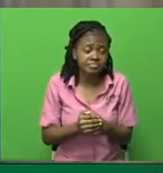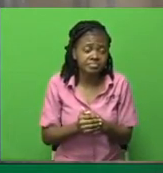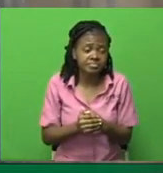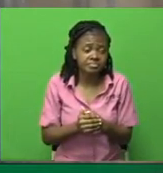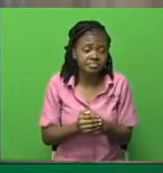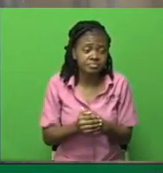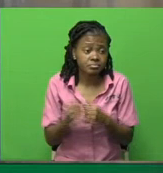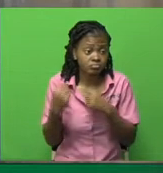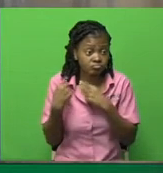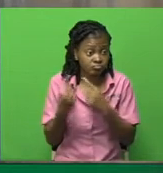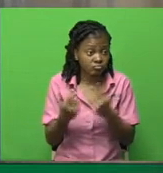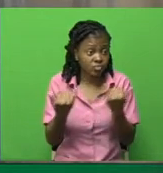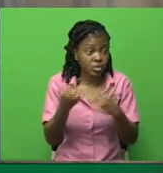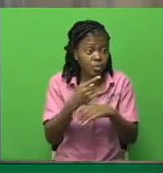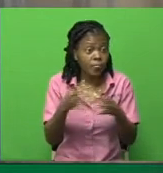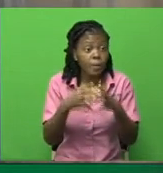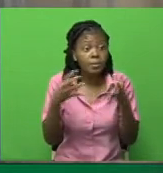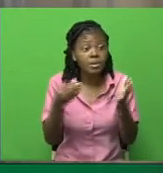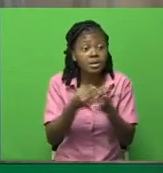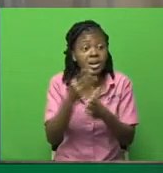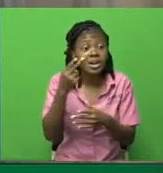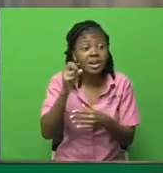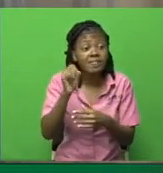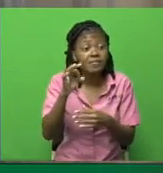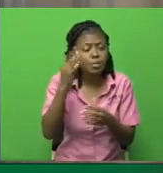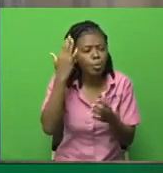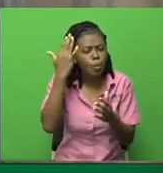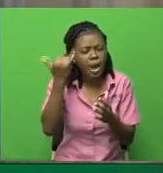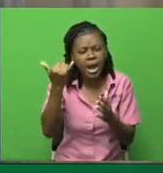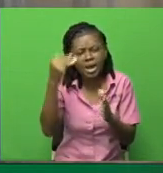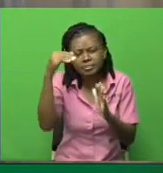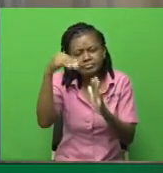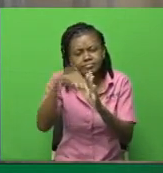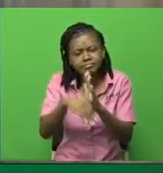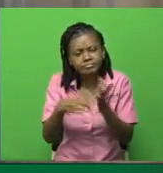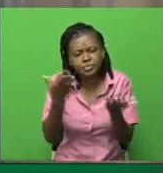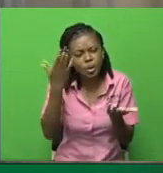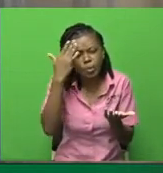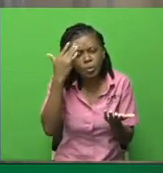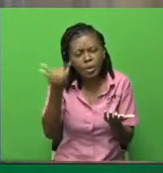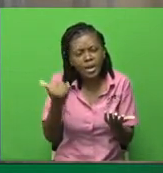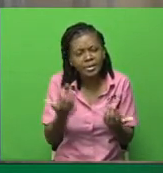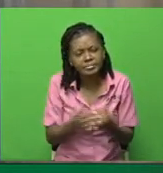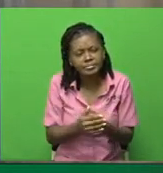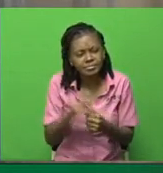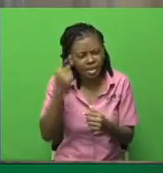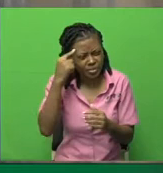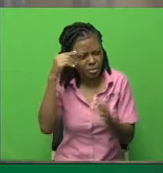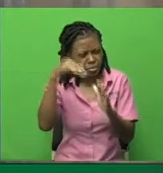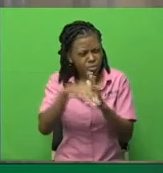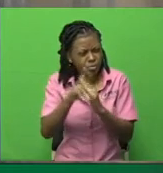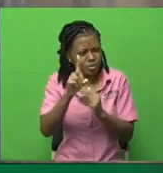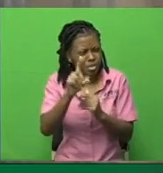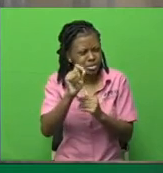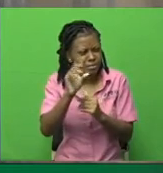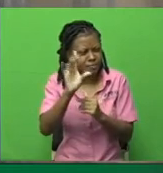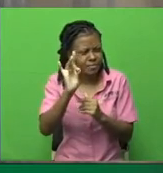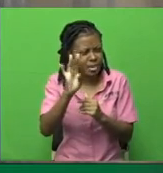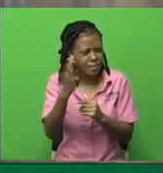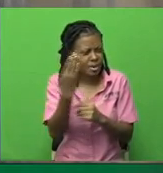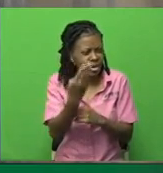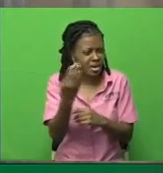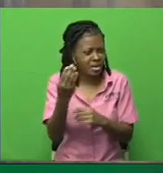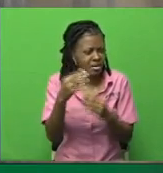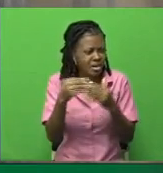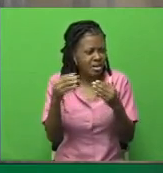and why it has plummeted but it was a report recently that was down by 1.84 billion dollars I mean I say